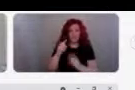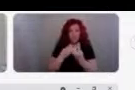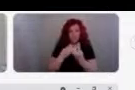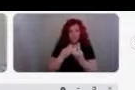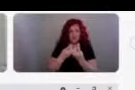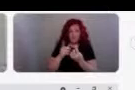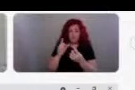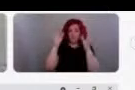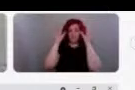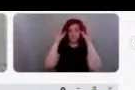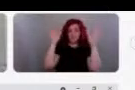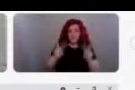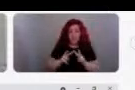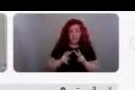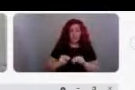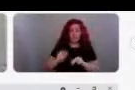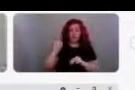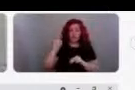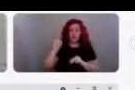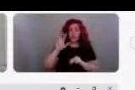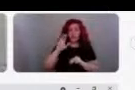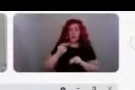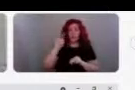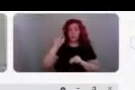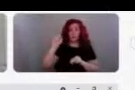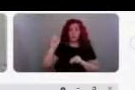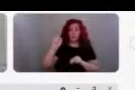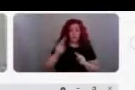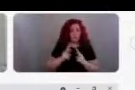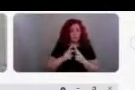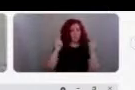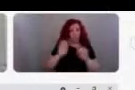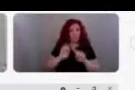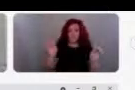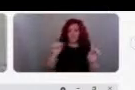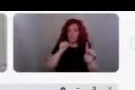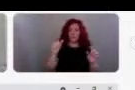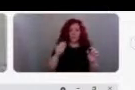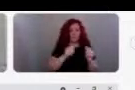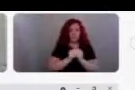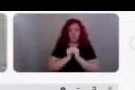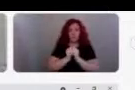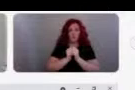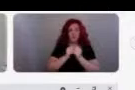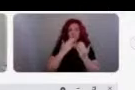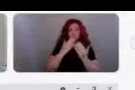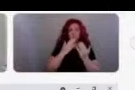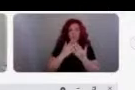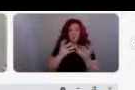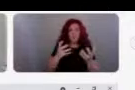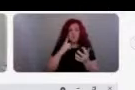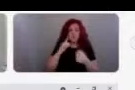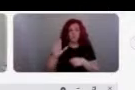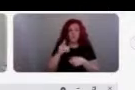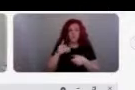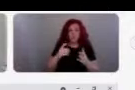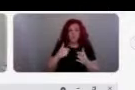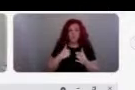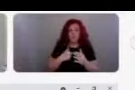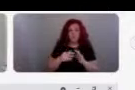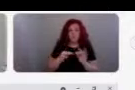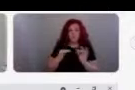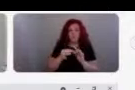valley north and north phoenix are very different and shouldn't be lumped together thank you so much for allowing me to comment